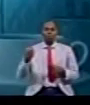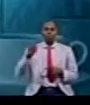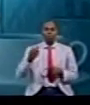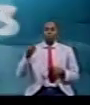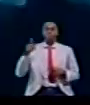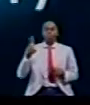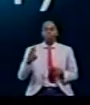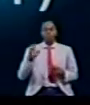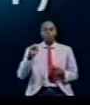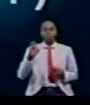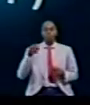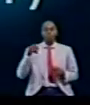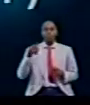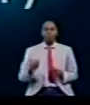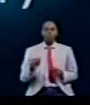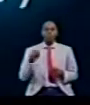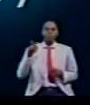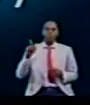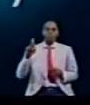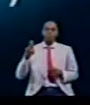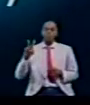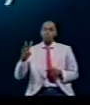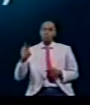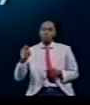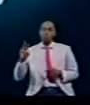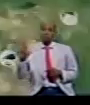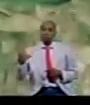Open your mouth, call upon the name of the Lord.